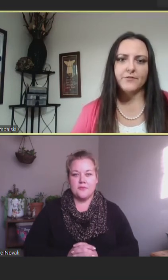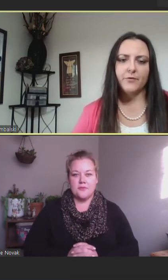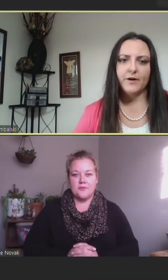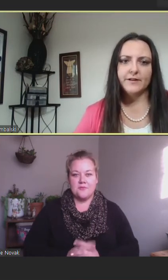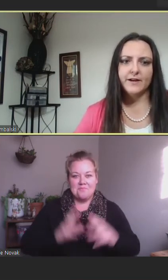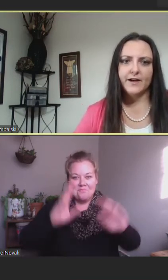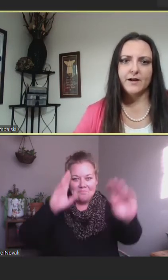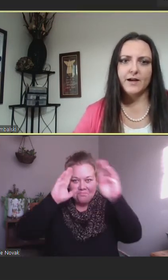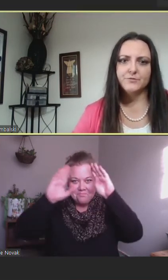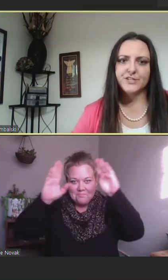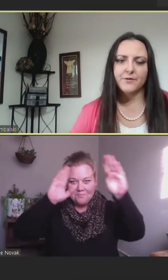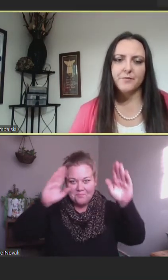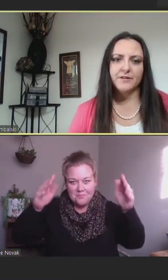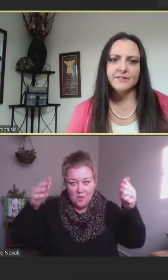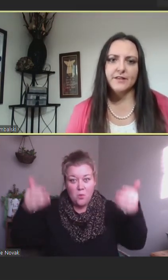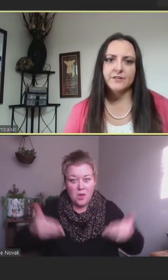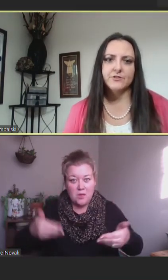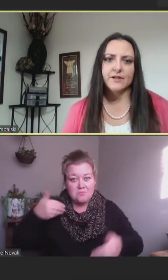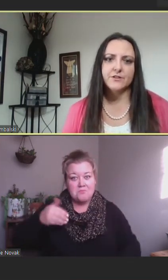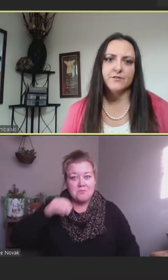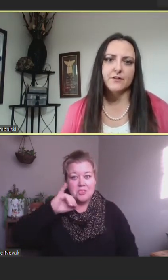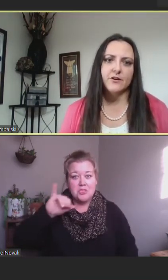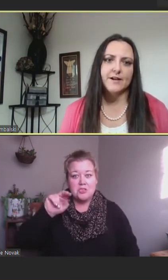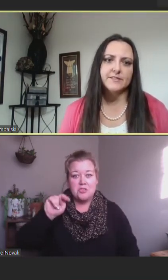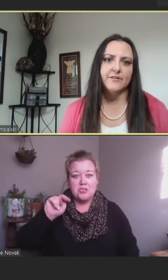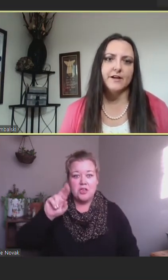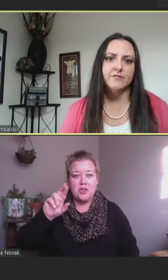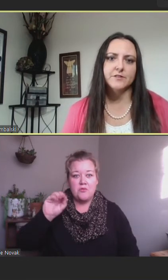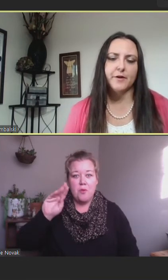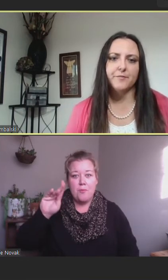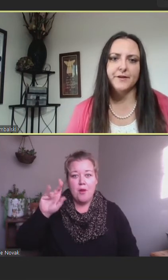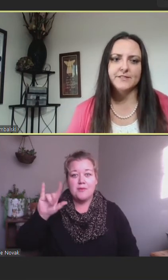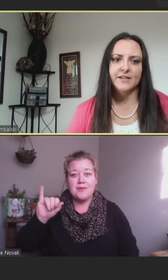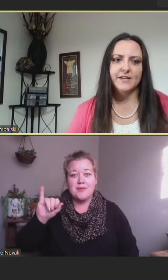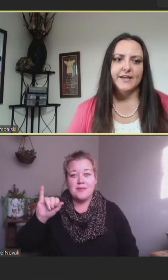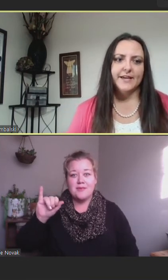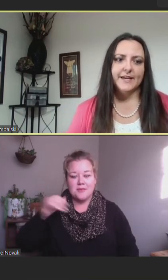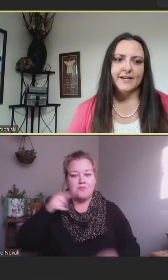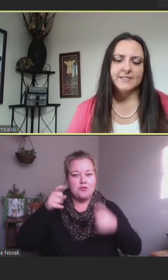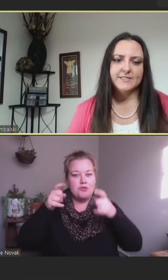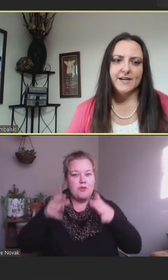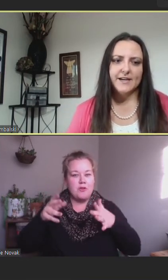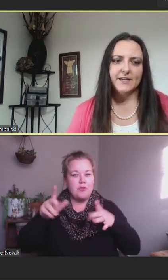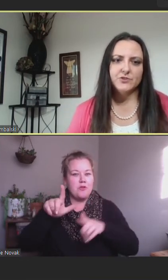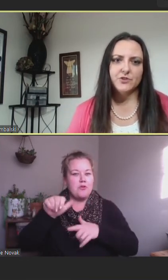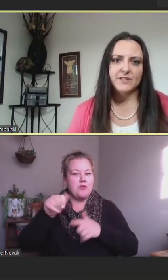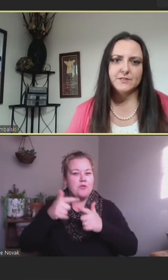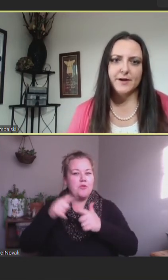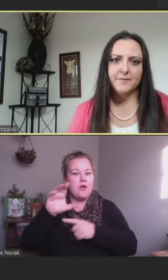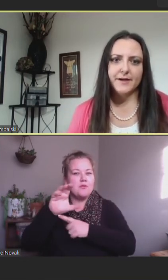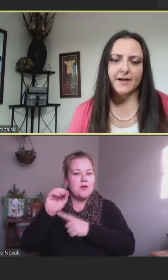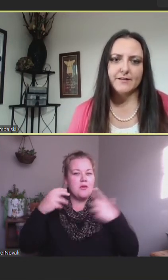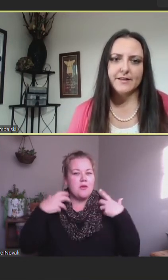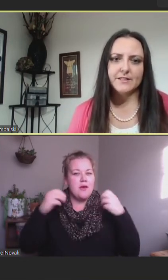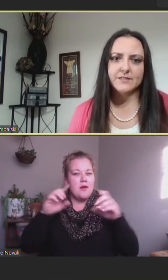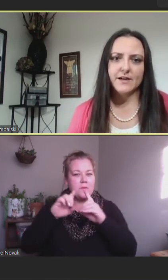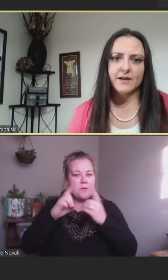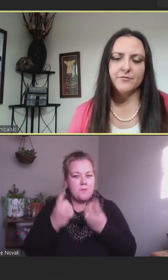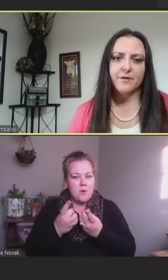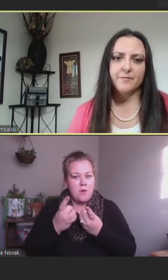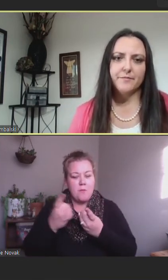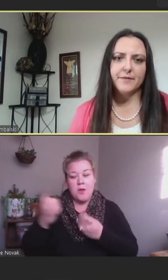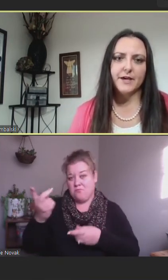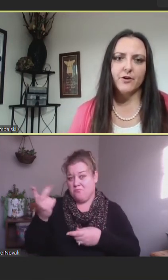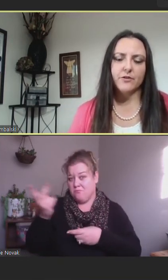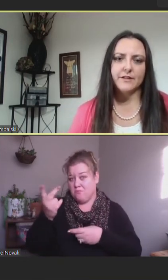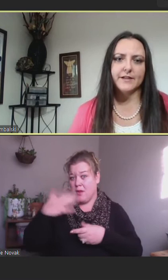Welcome, everyone. I'm Jen Rombalski, the director of the La Crosse County Health Department, and I am joined by my colleagues